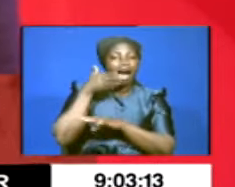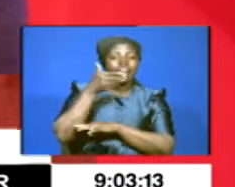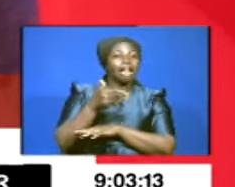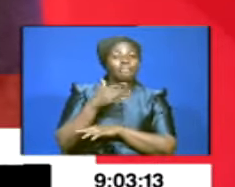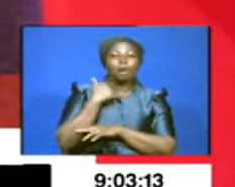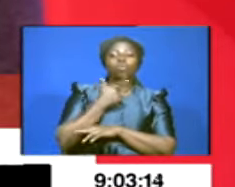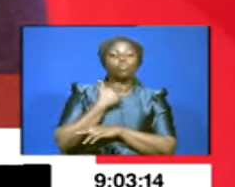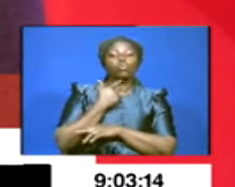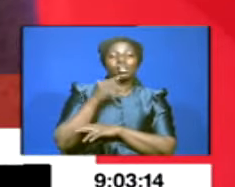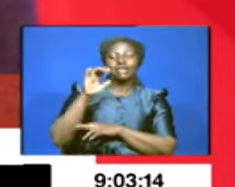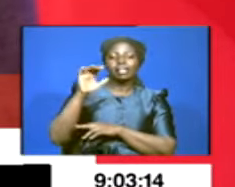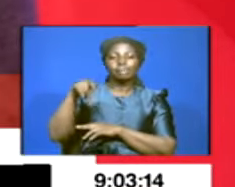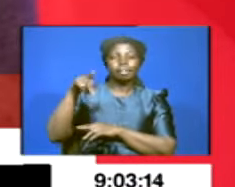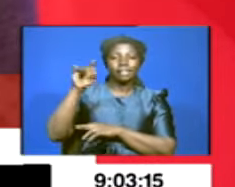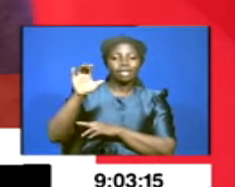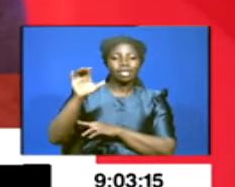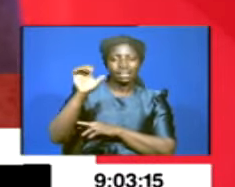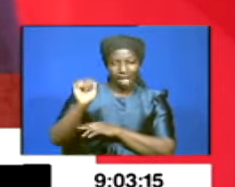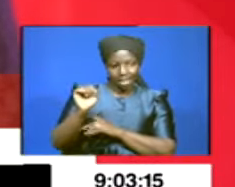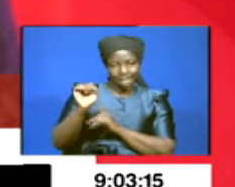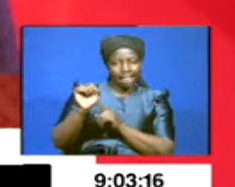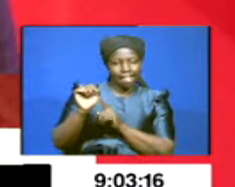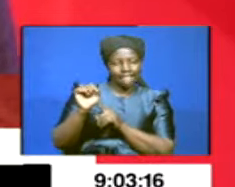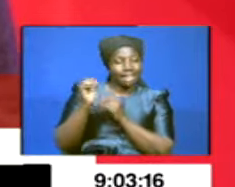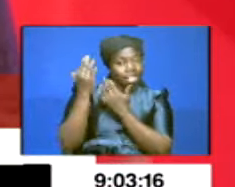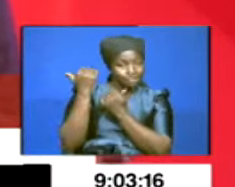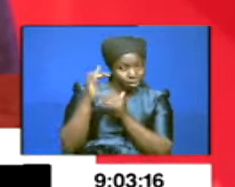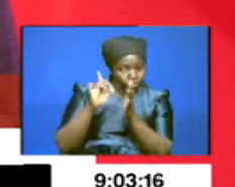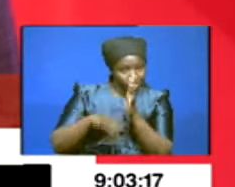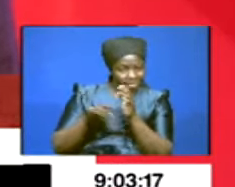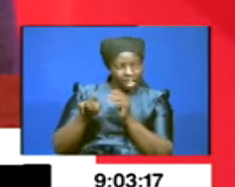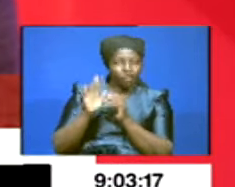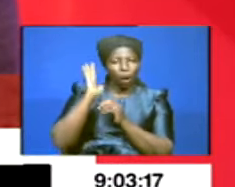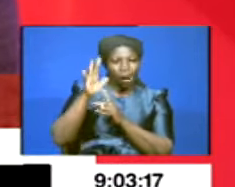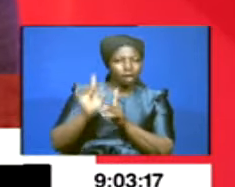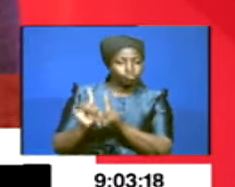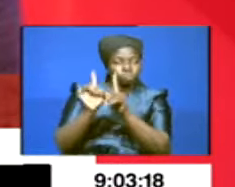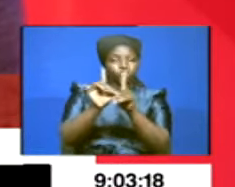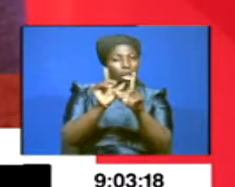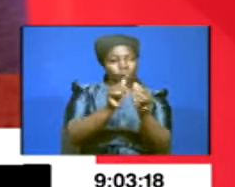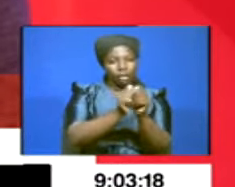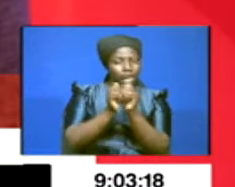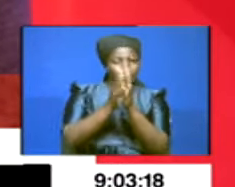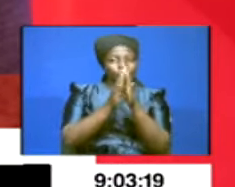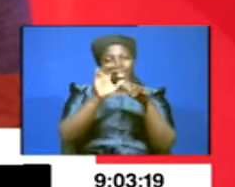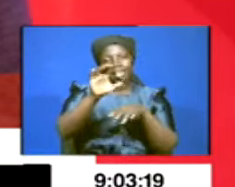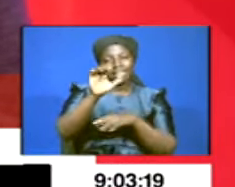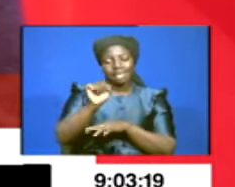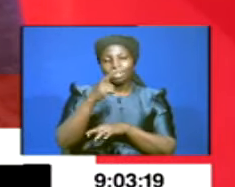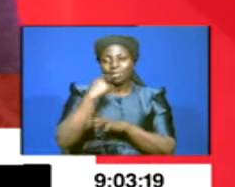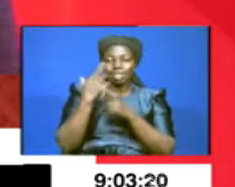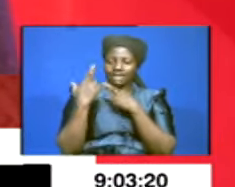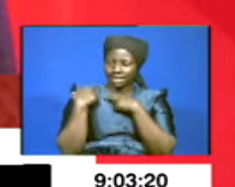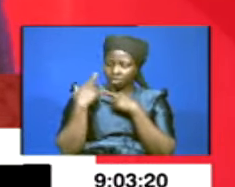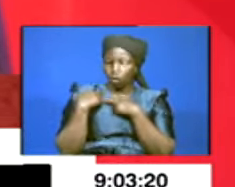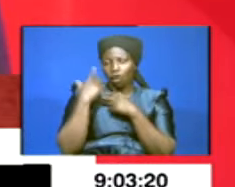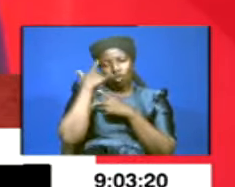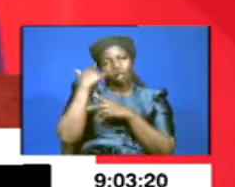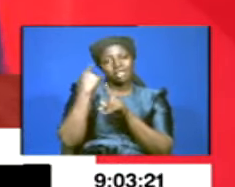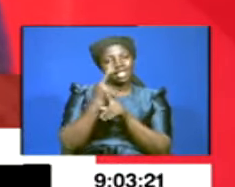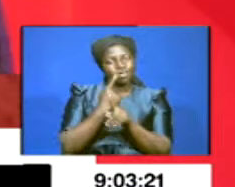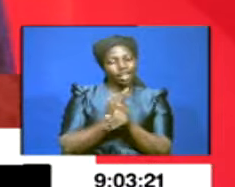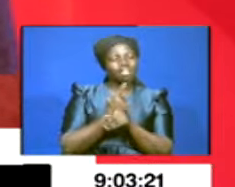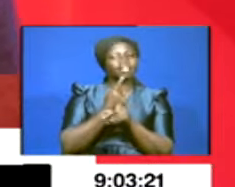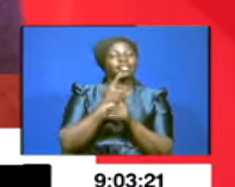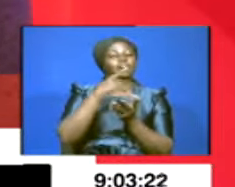Prime Cabinet Secretary, and it is expected that, of course, you'll be accompanied by the Cabinet Secretaries in charge of the dockets that the questions relate